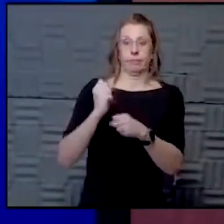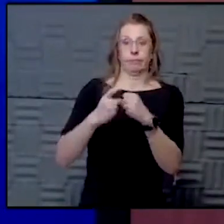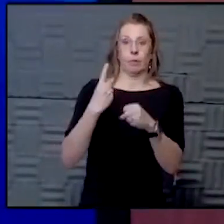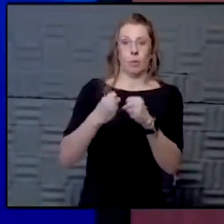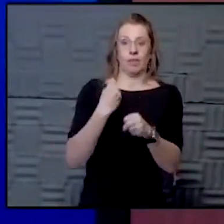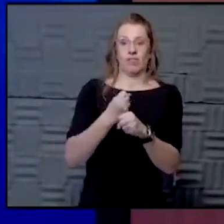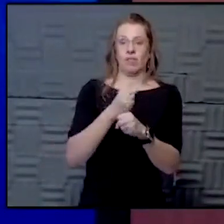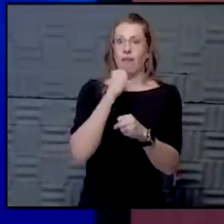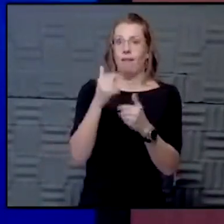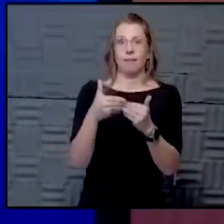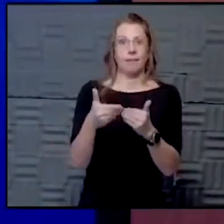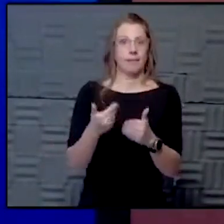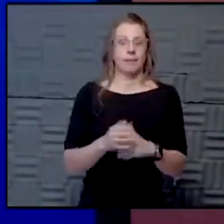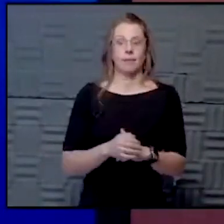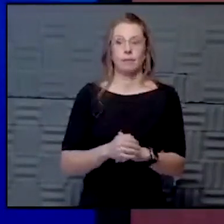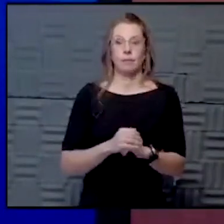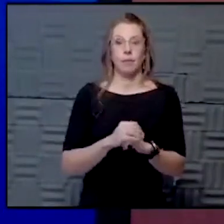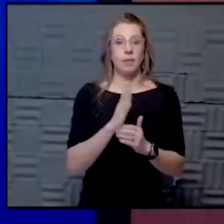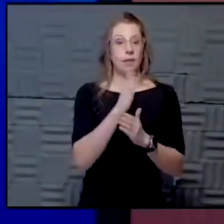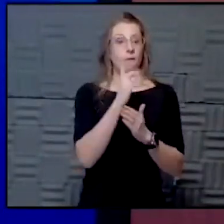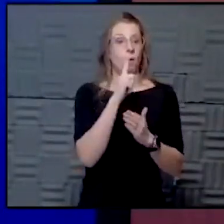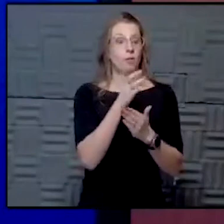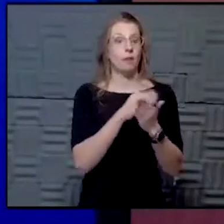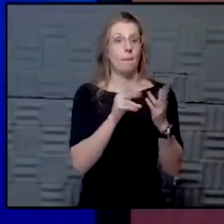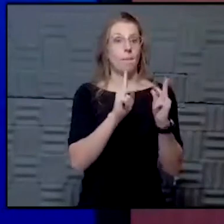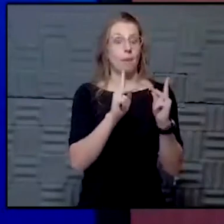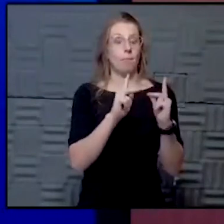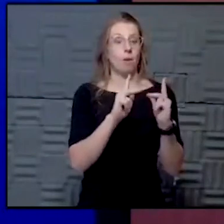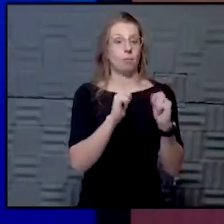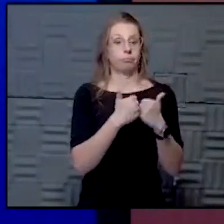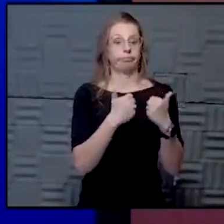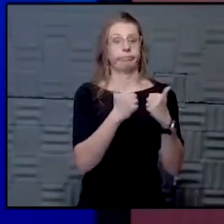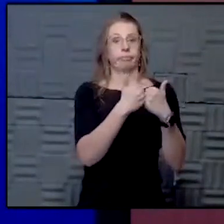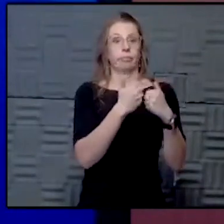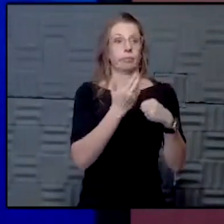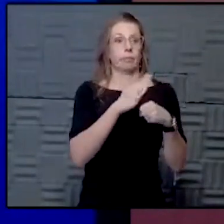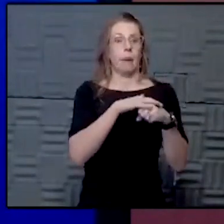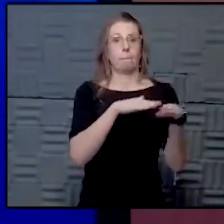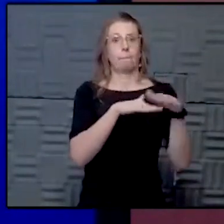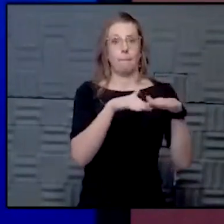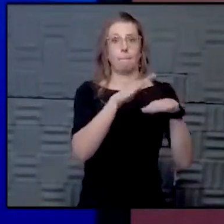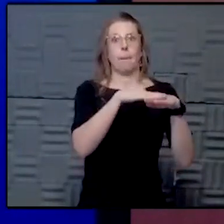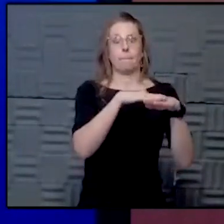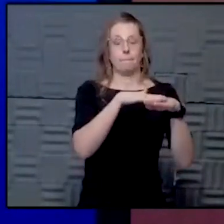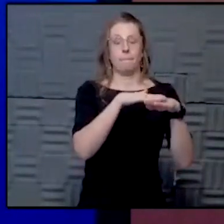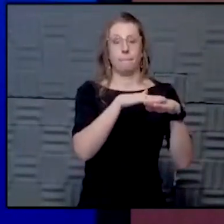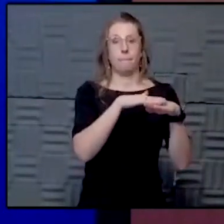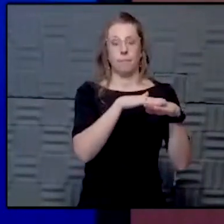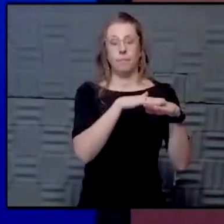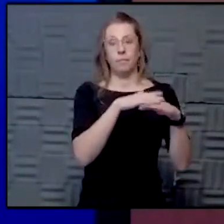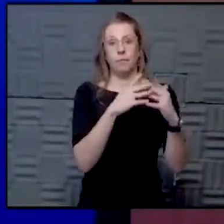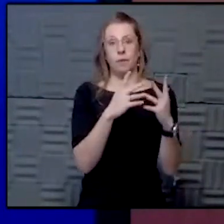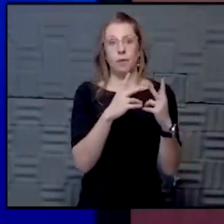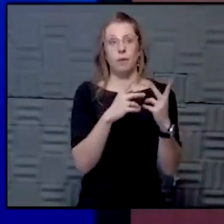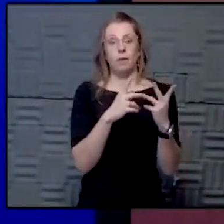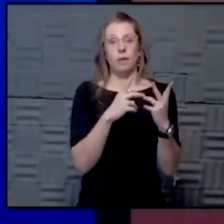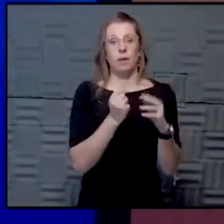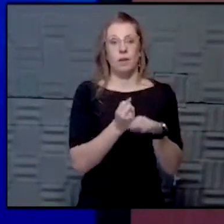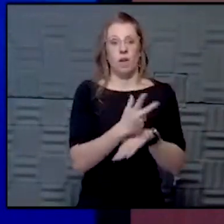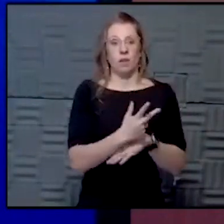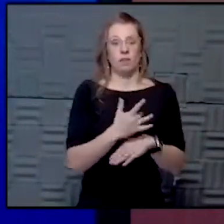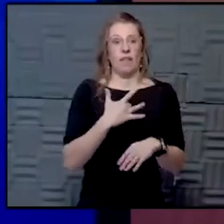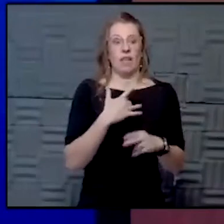people, the challenges have maybe compounded things that have been going on in their lives long before COVID was even something that we knew